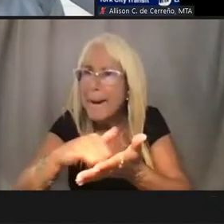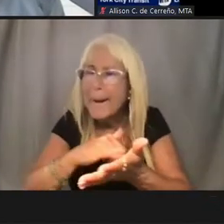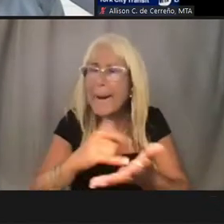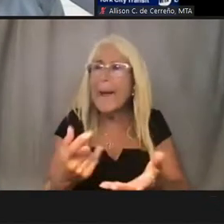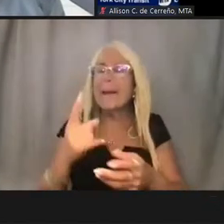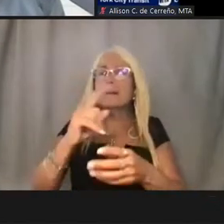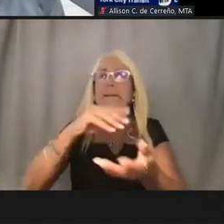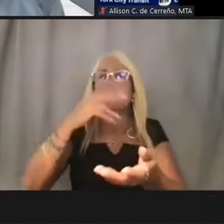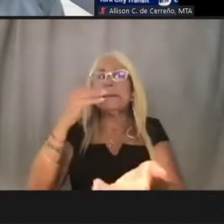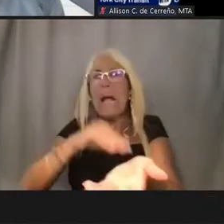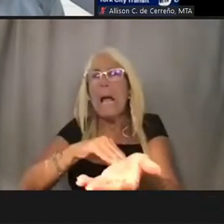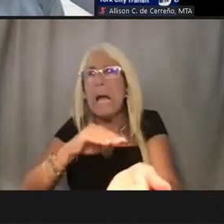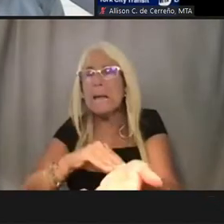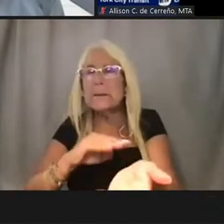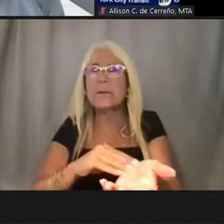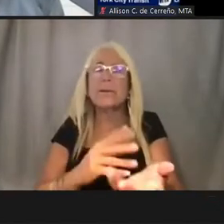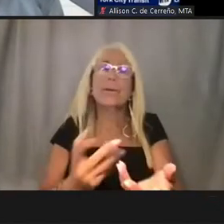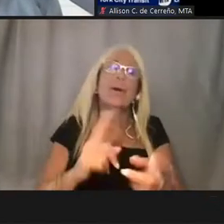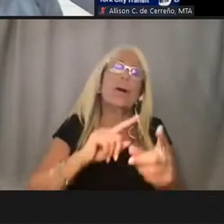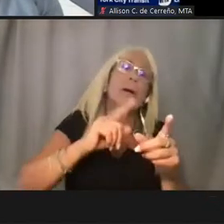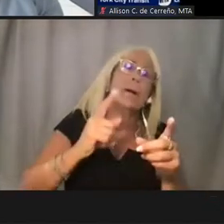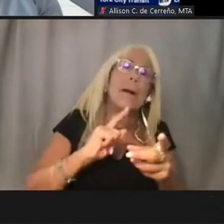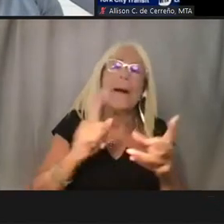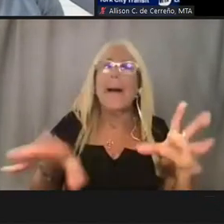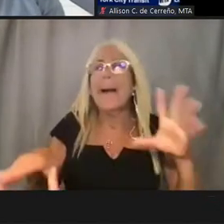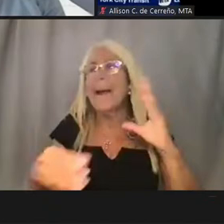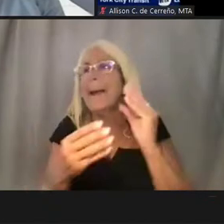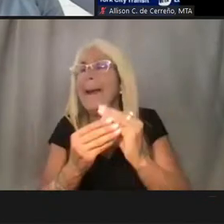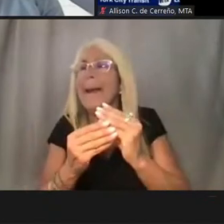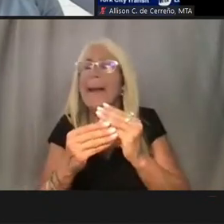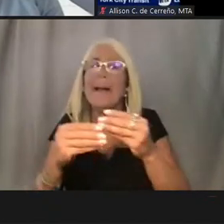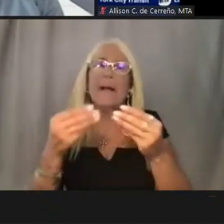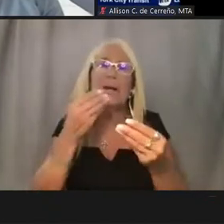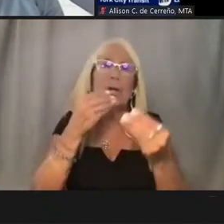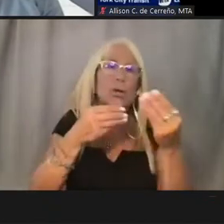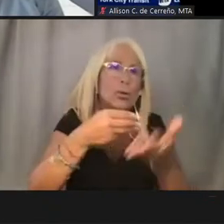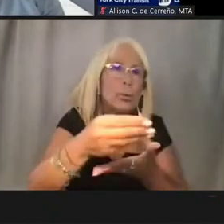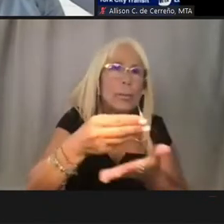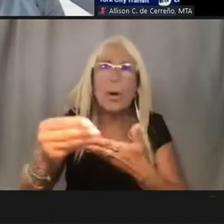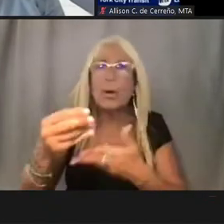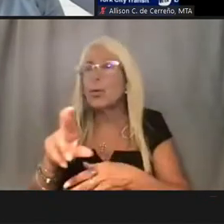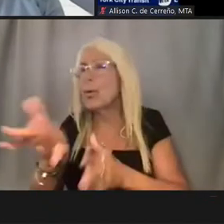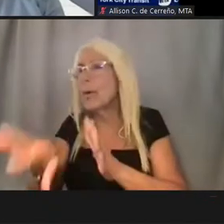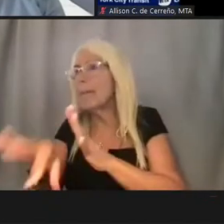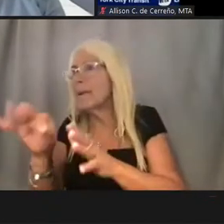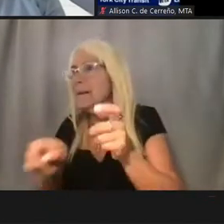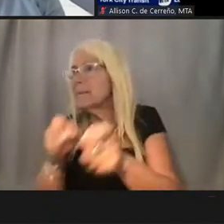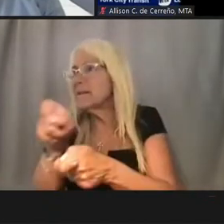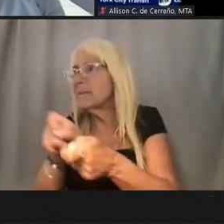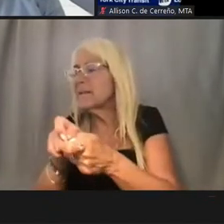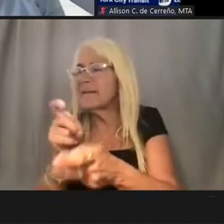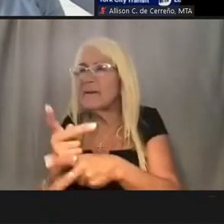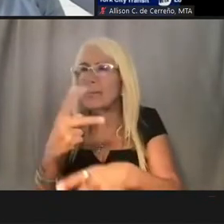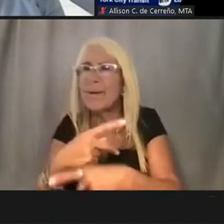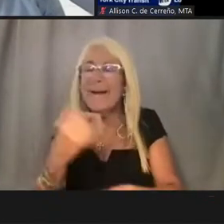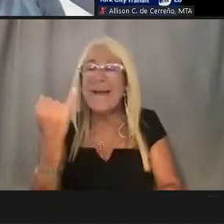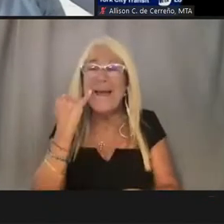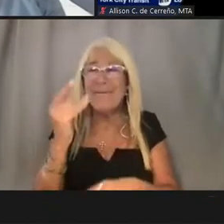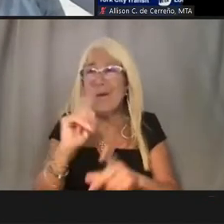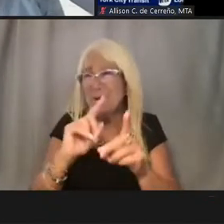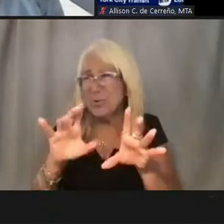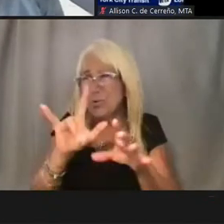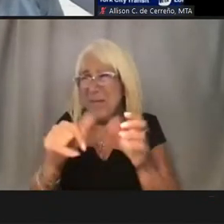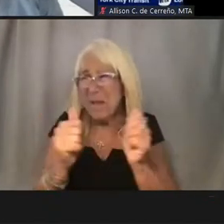supermarket or to pick up a special product that I need if I had to do that with accessory it's three trips